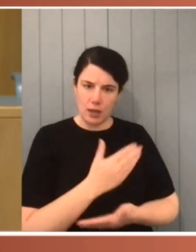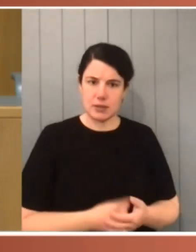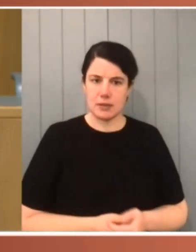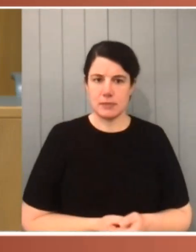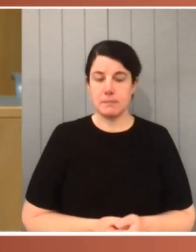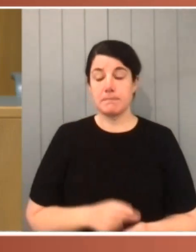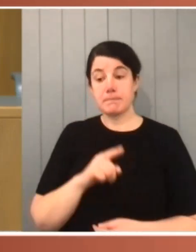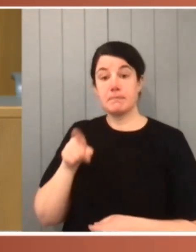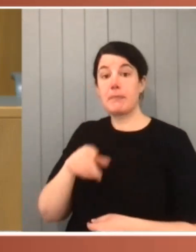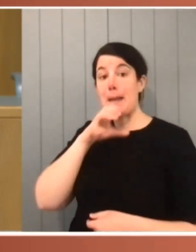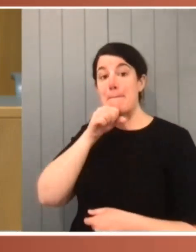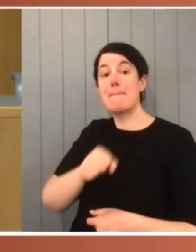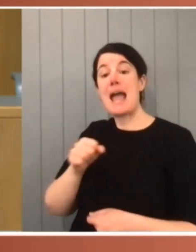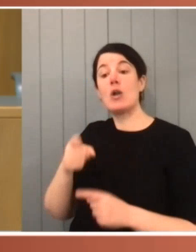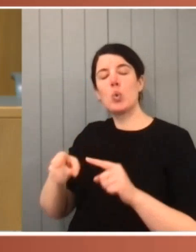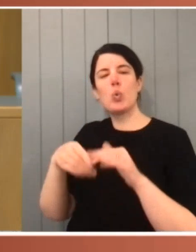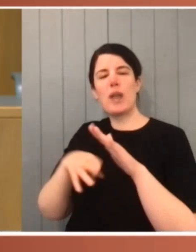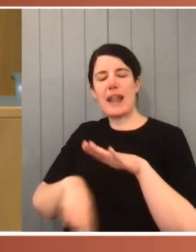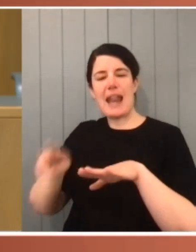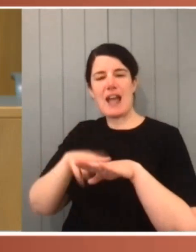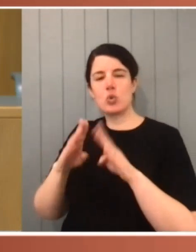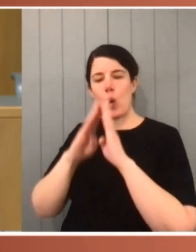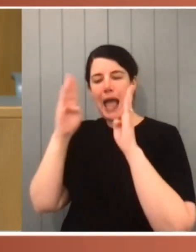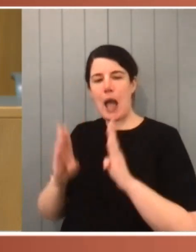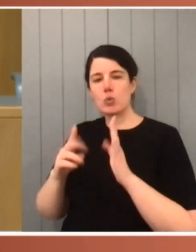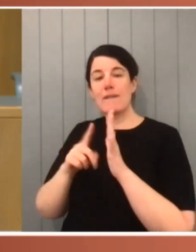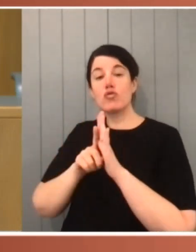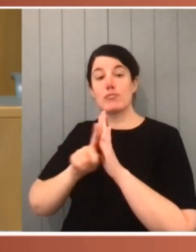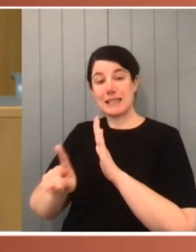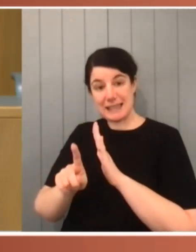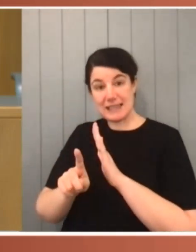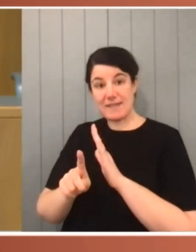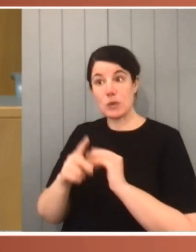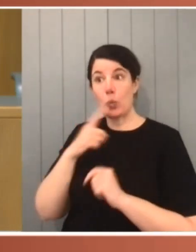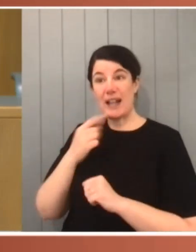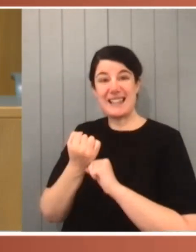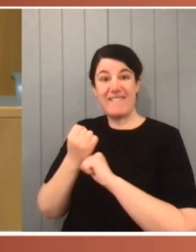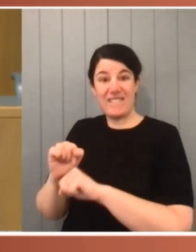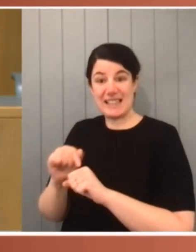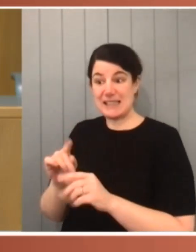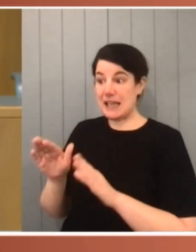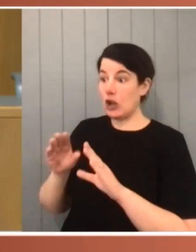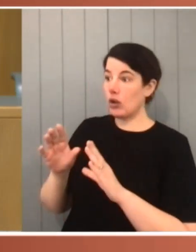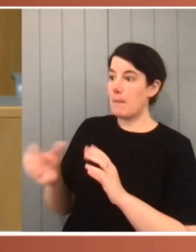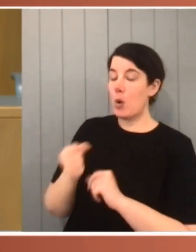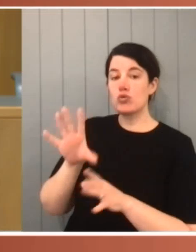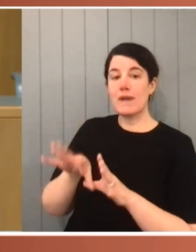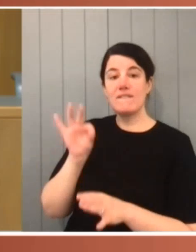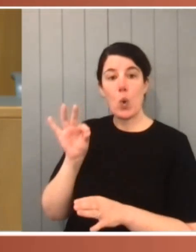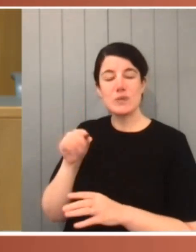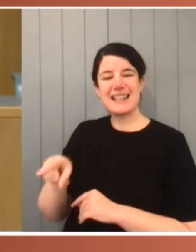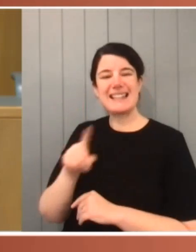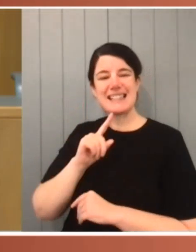nationalist member of the House of Representatives, when defending compulsory voting before this was introduced, argued